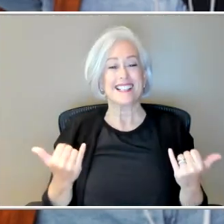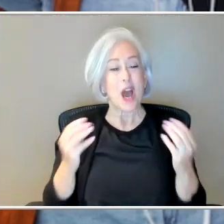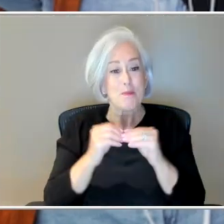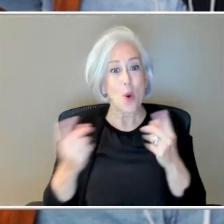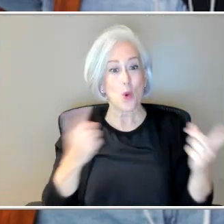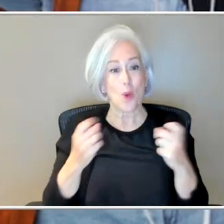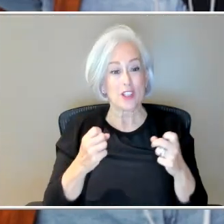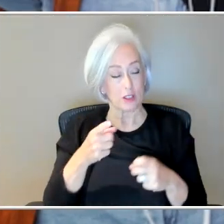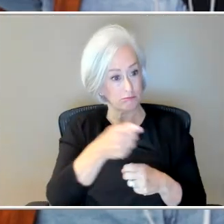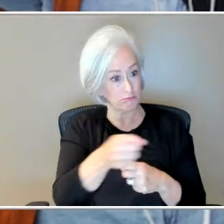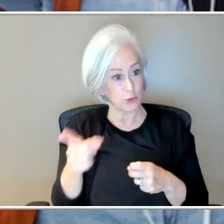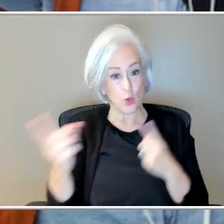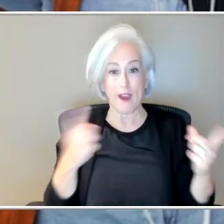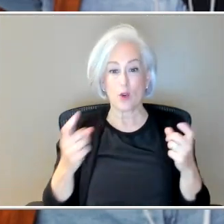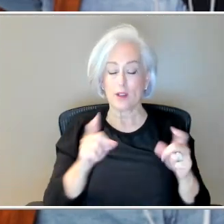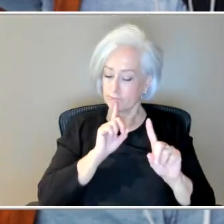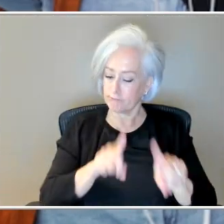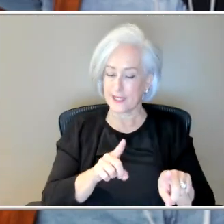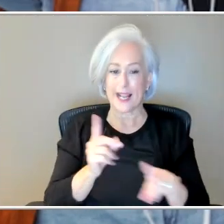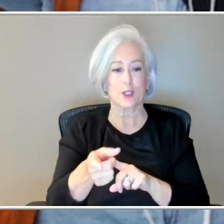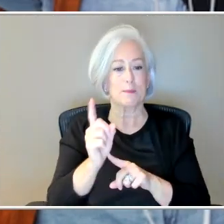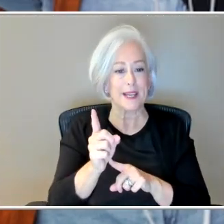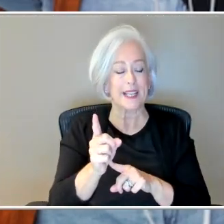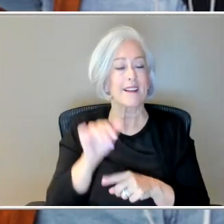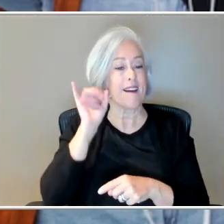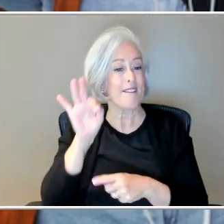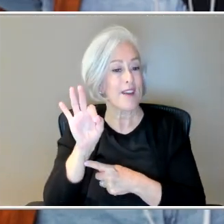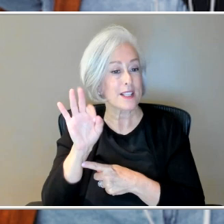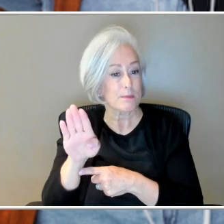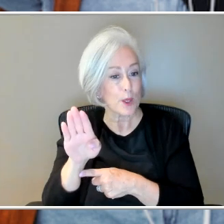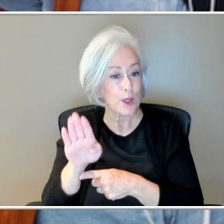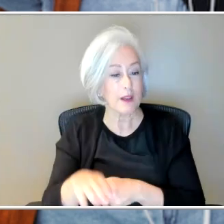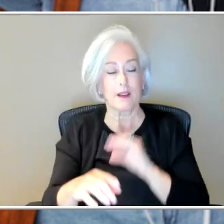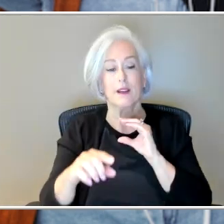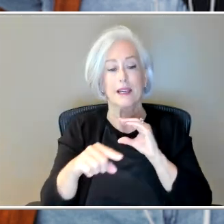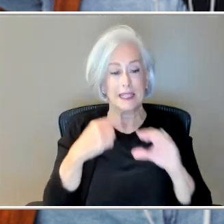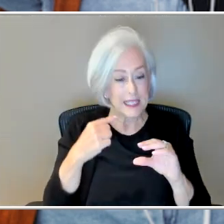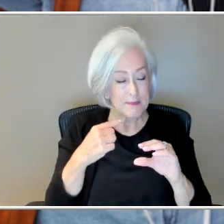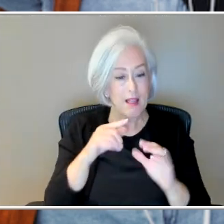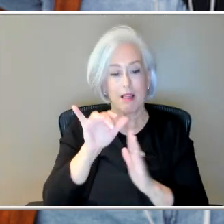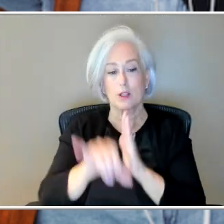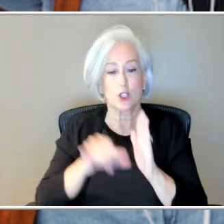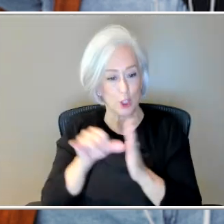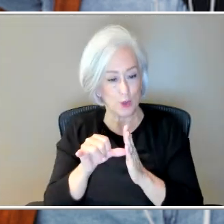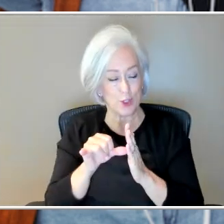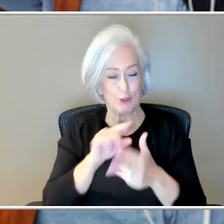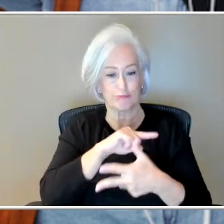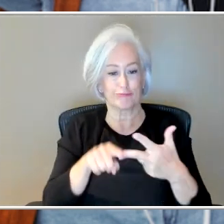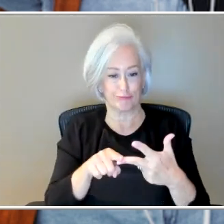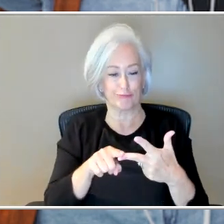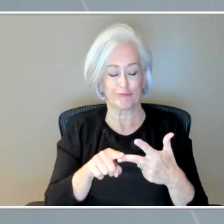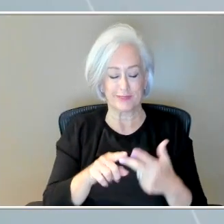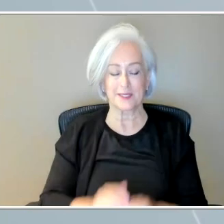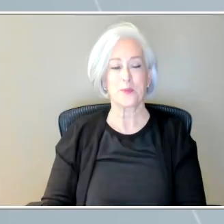will answer those in just a moment. You can use the chat on YouTube or Facebook, or email the Medical News Network. The information is right there on your screen. So